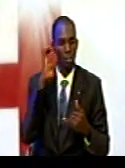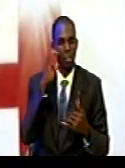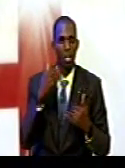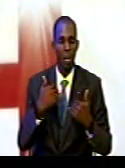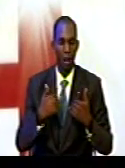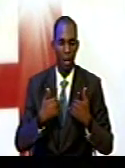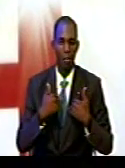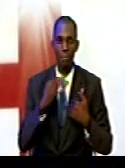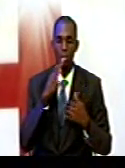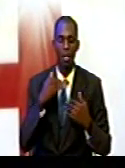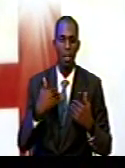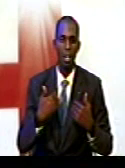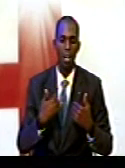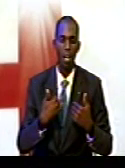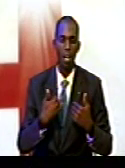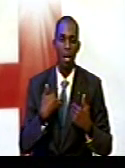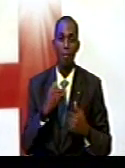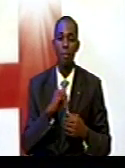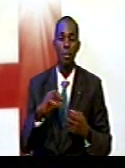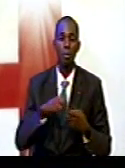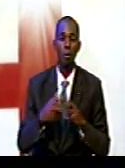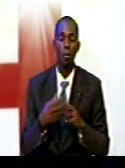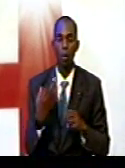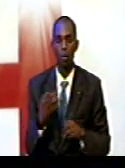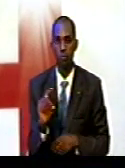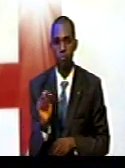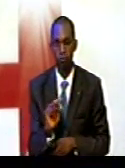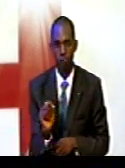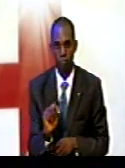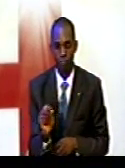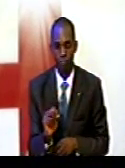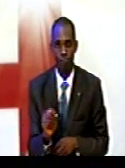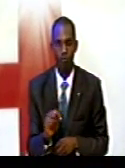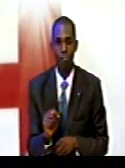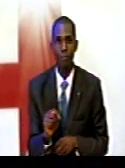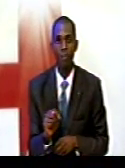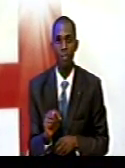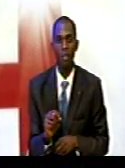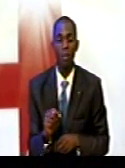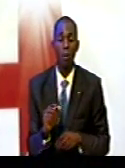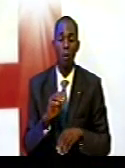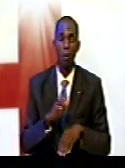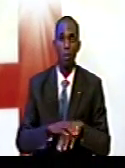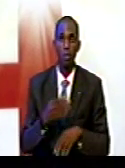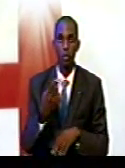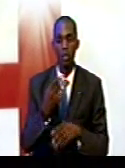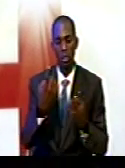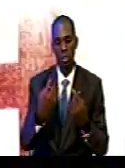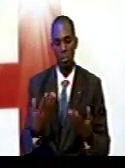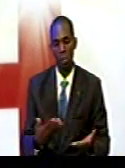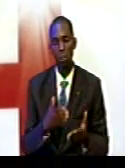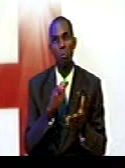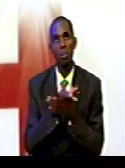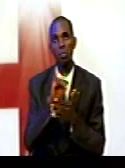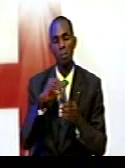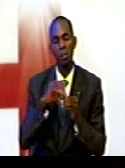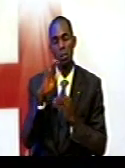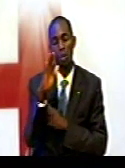6 to 8 months now, I've been suffering from urinary tract. On Thursday, I came